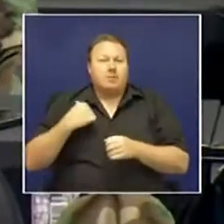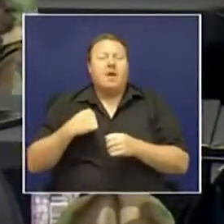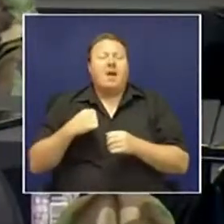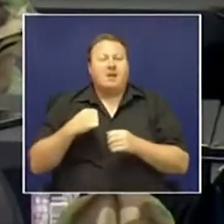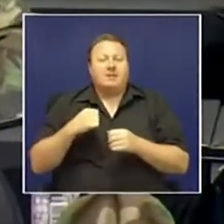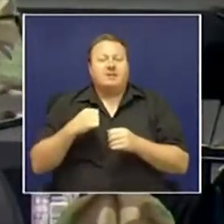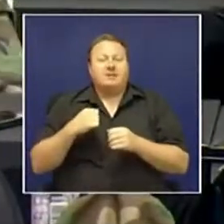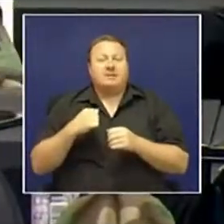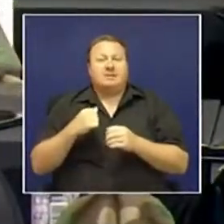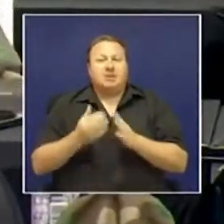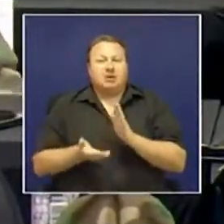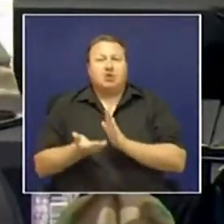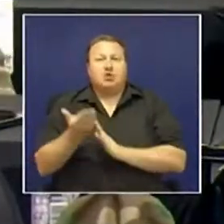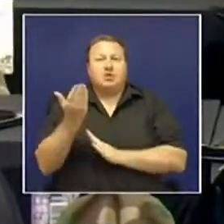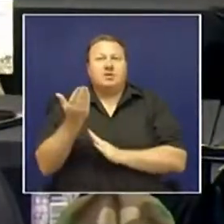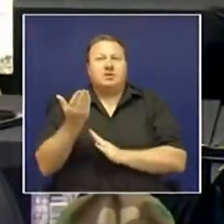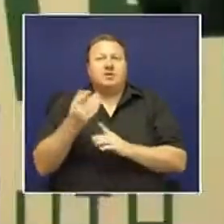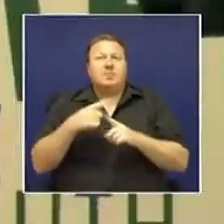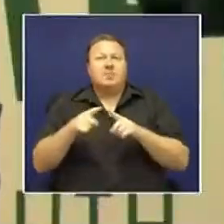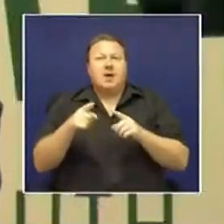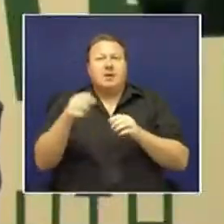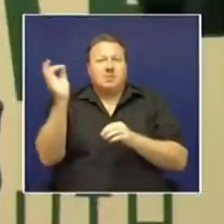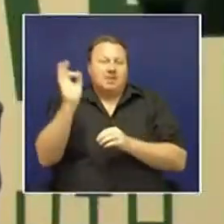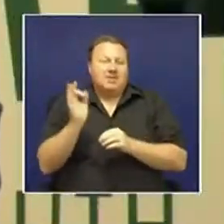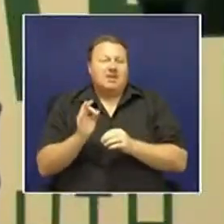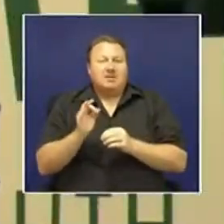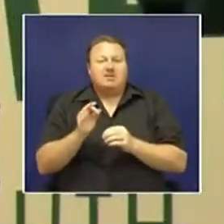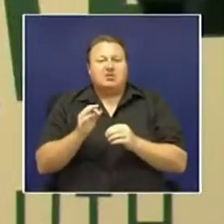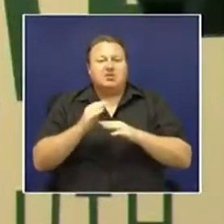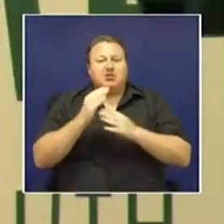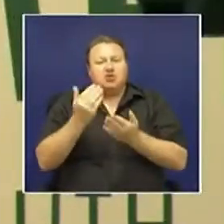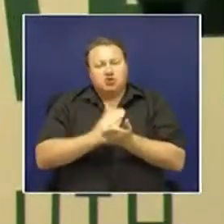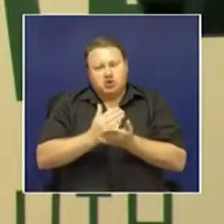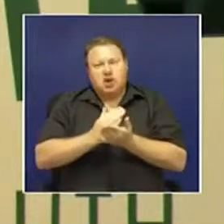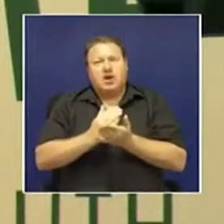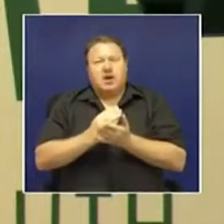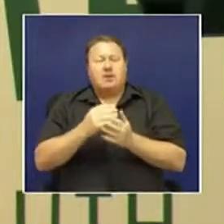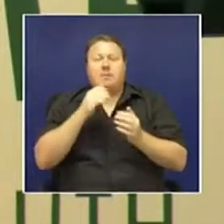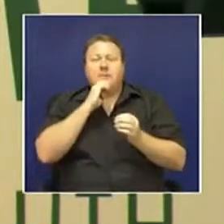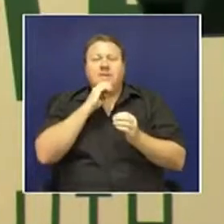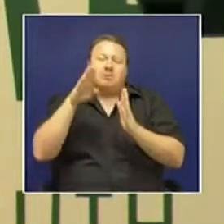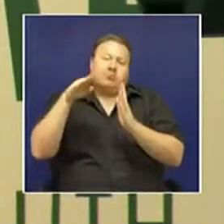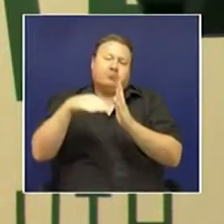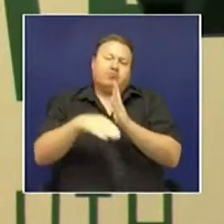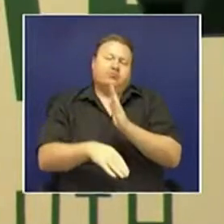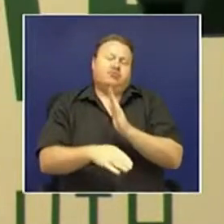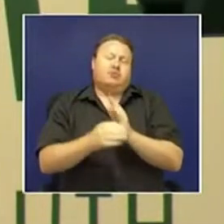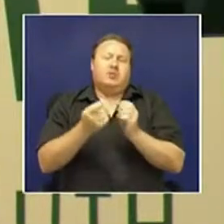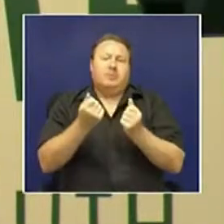share, there's a decline from about 9.7 to 9.4. And I think it's something